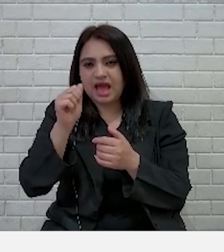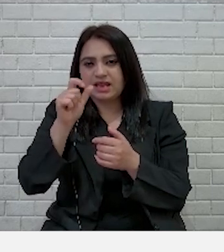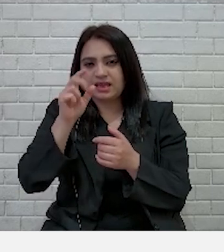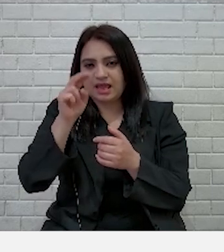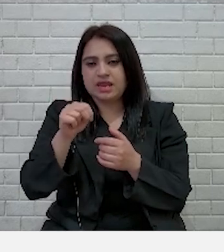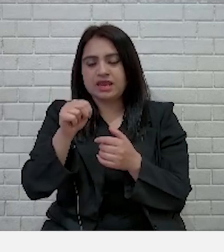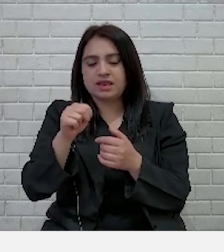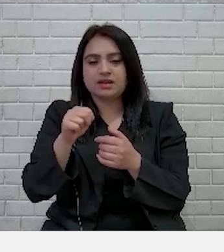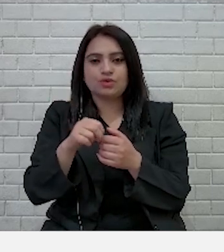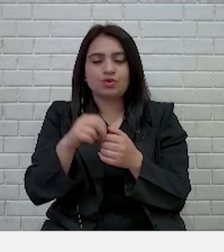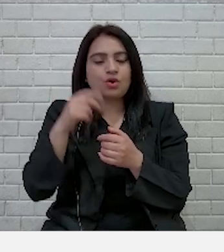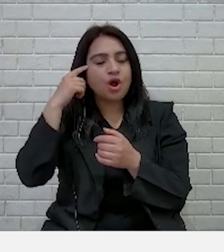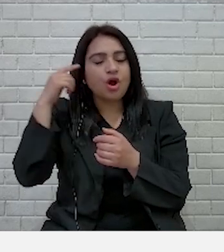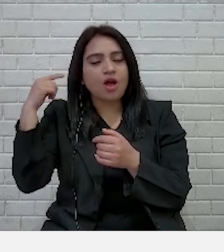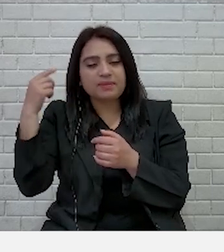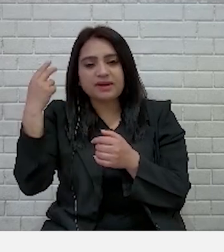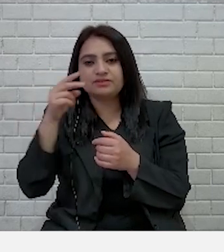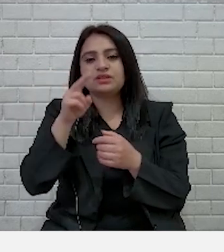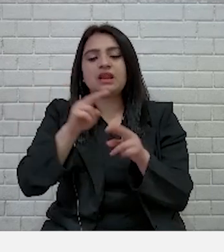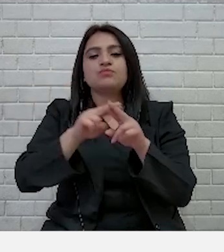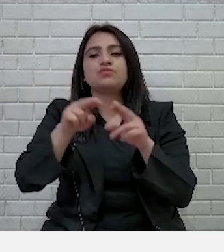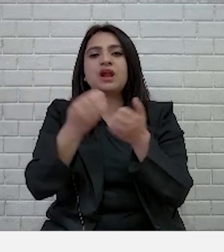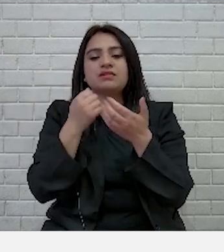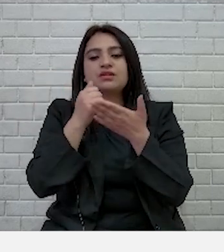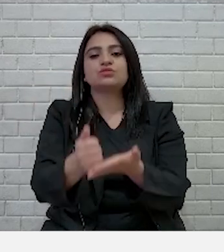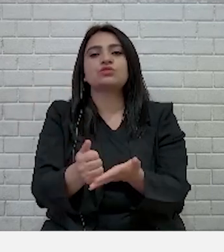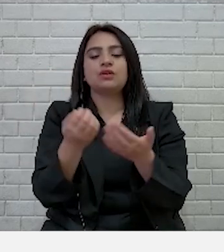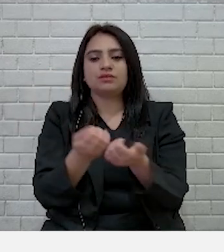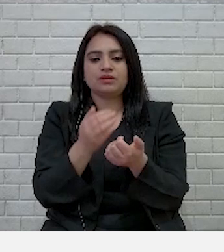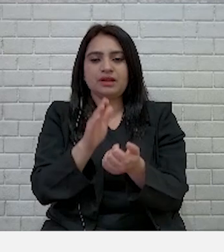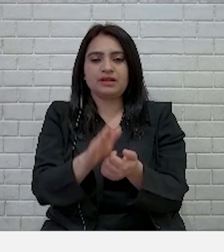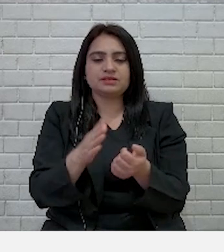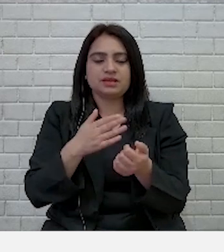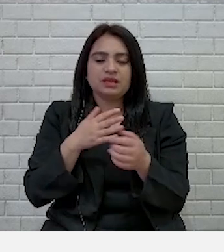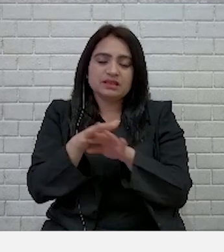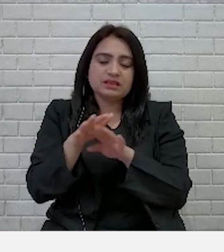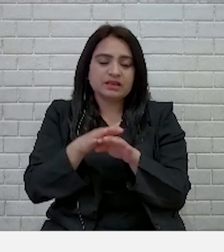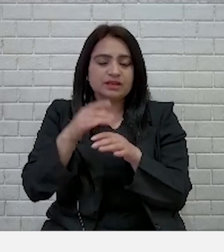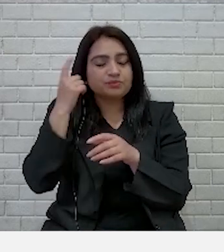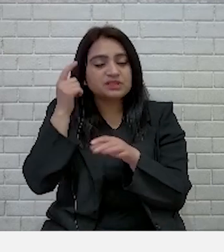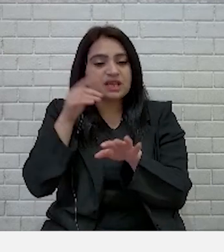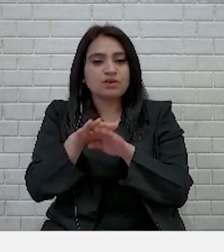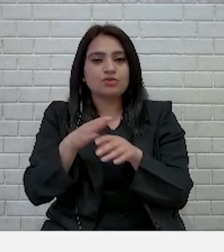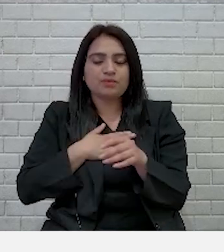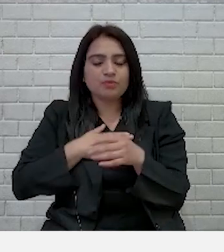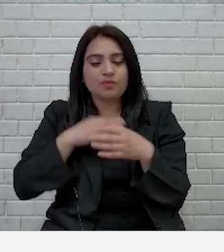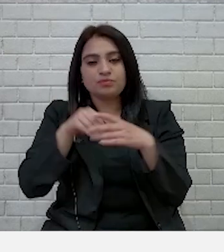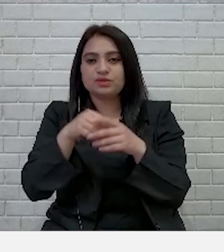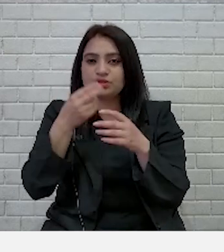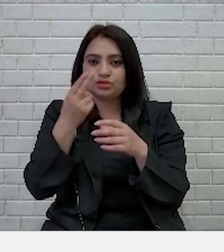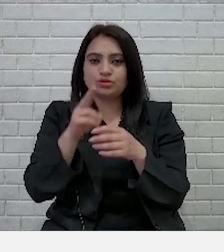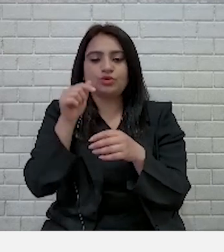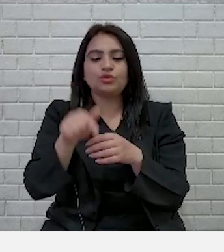so many ideas in my head. was the program that helped me to actually like